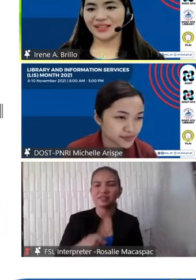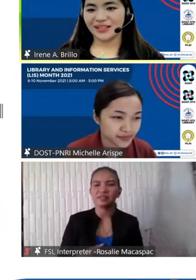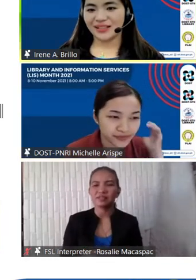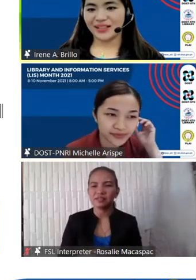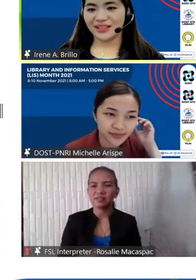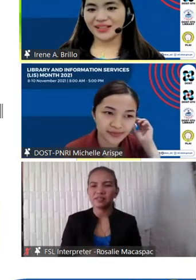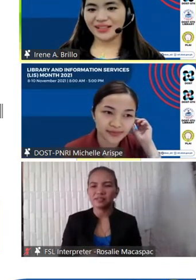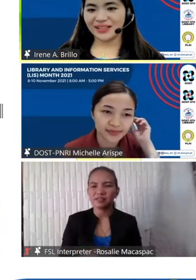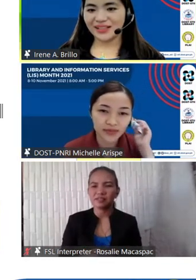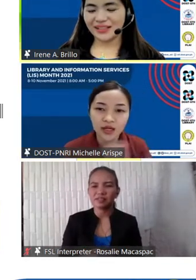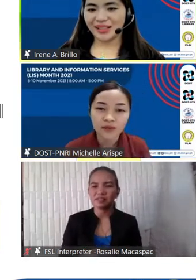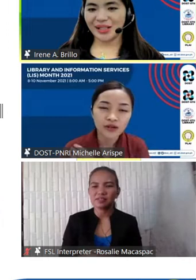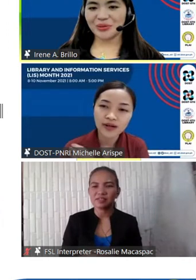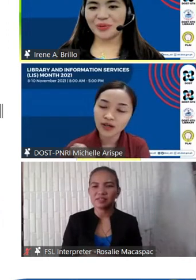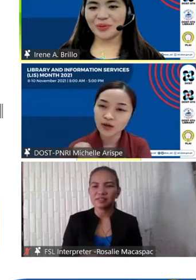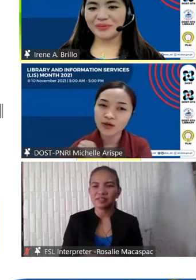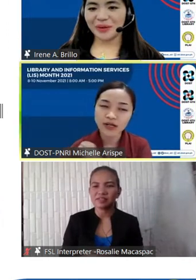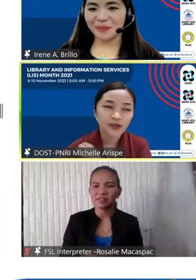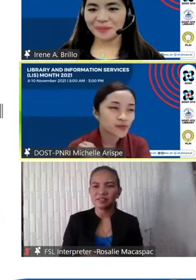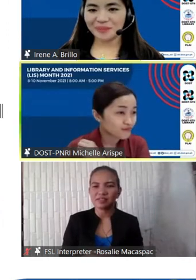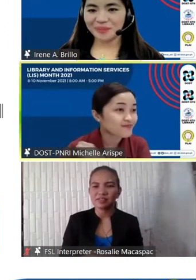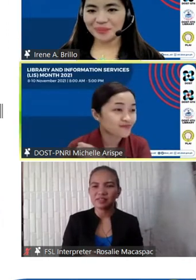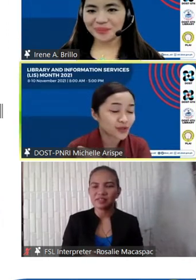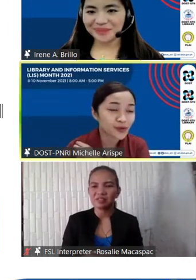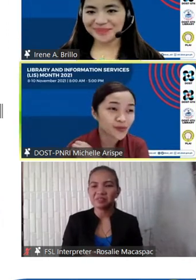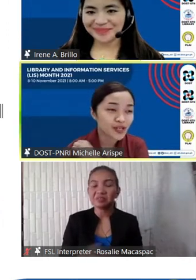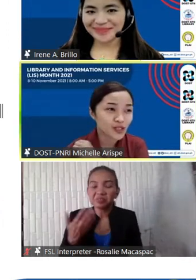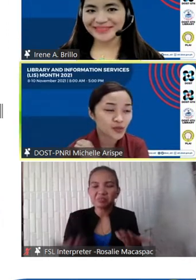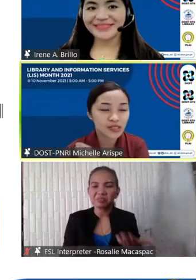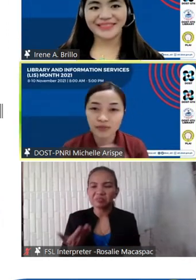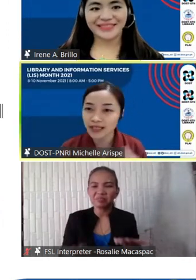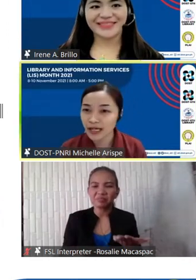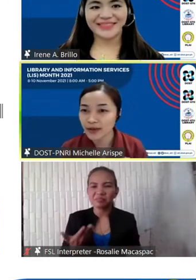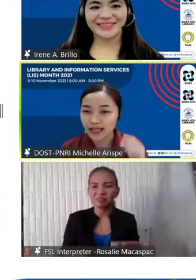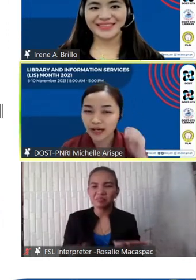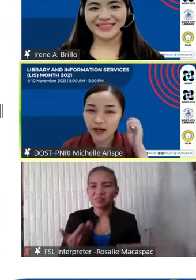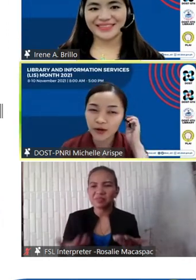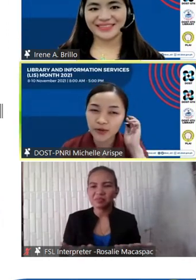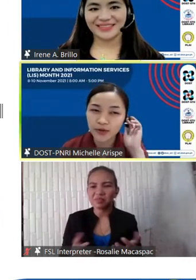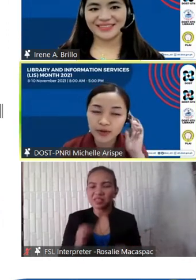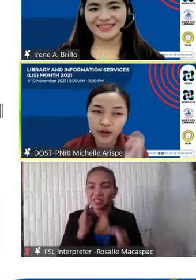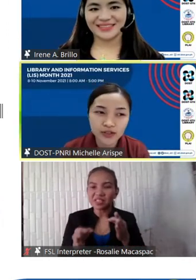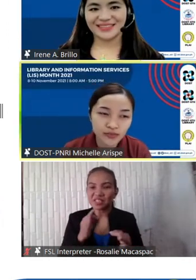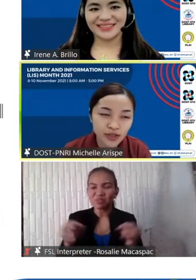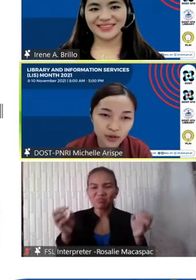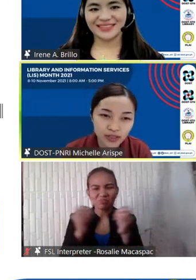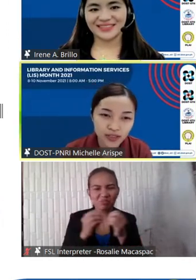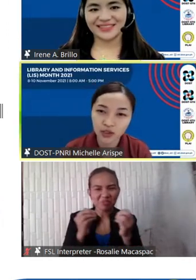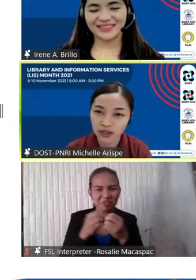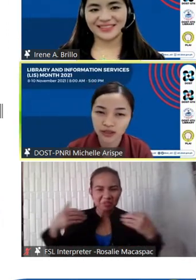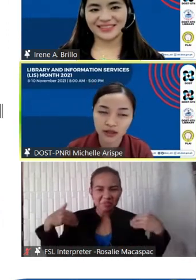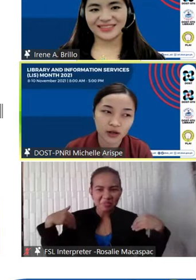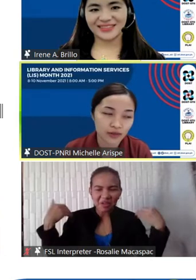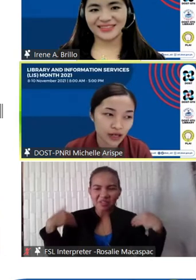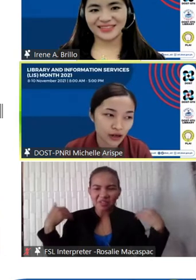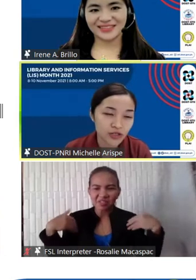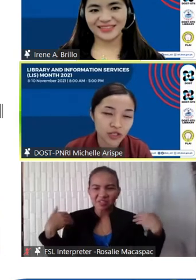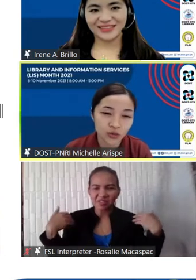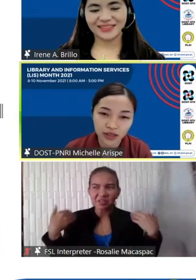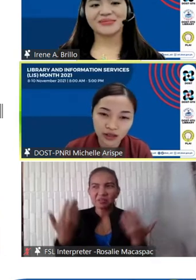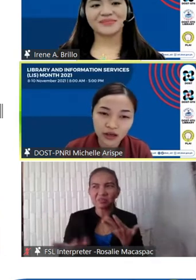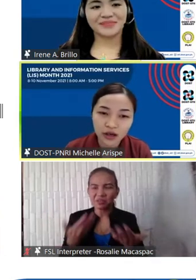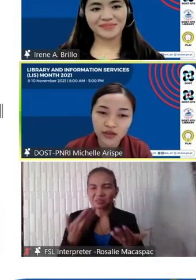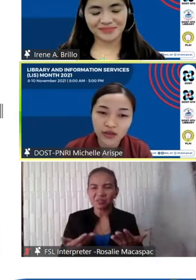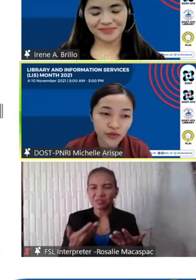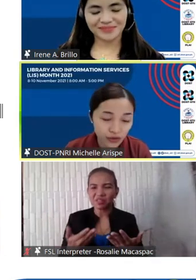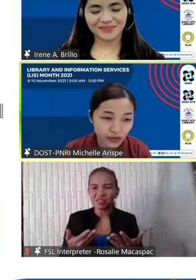Ayan. And pero baka kung ano, kung medyo mas bata-bata, we will also be hosting during the Atomic